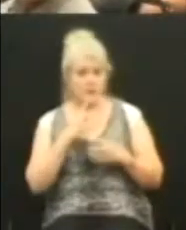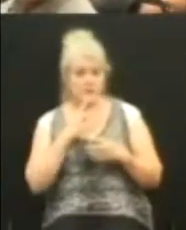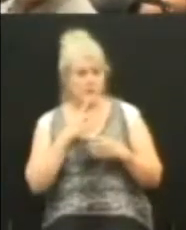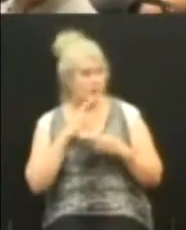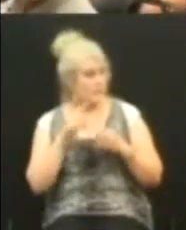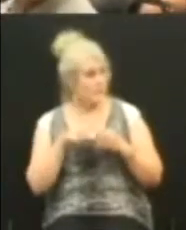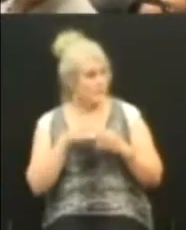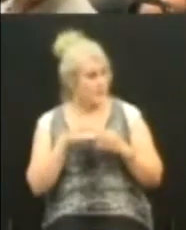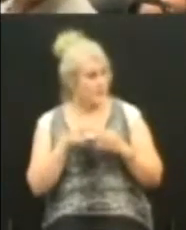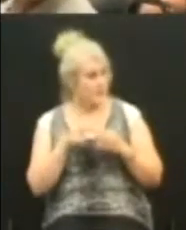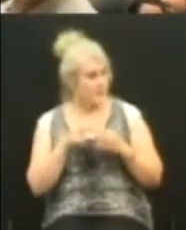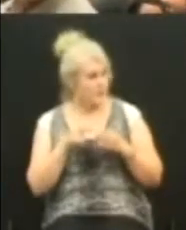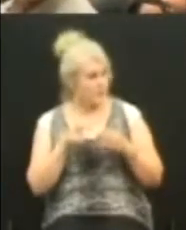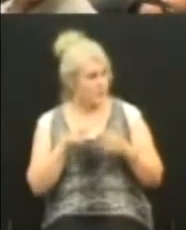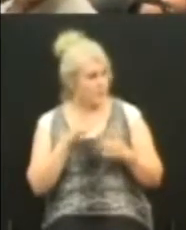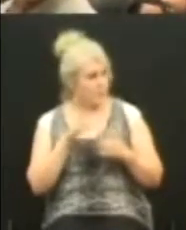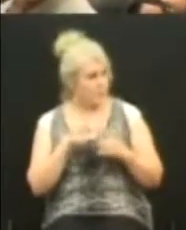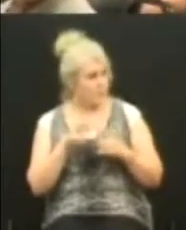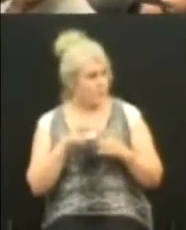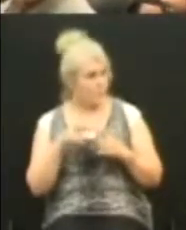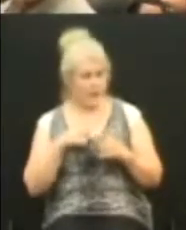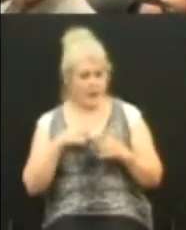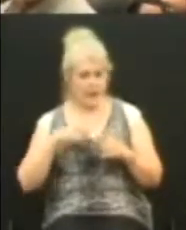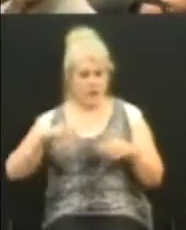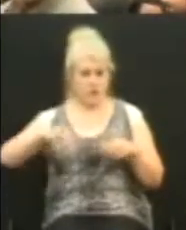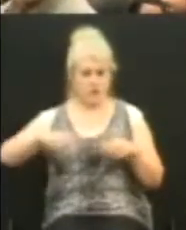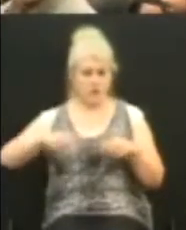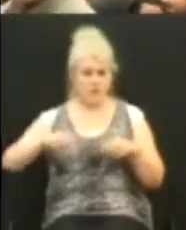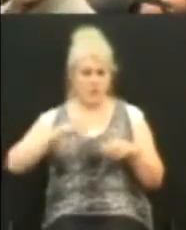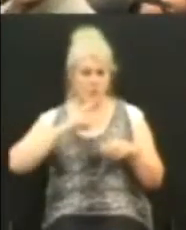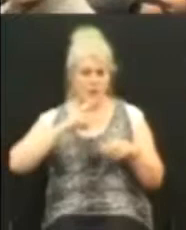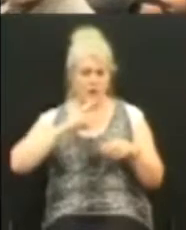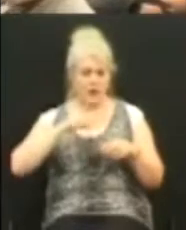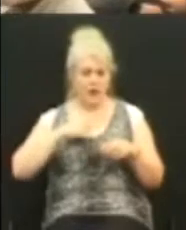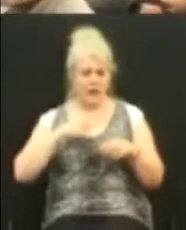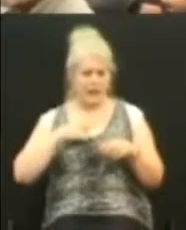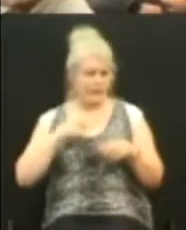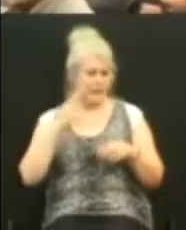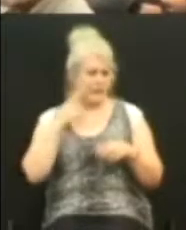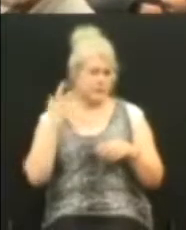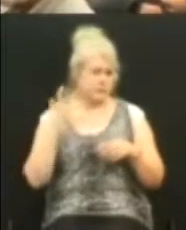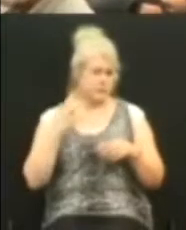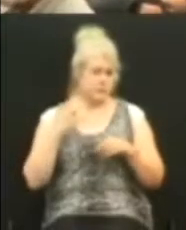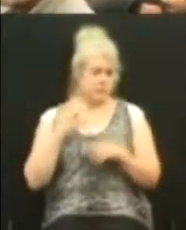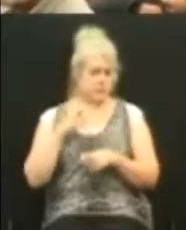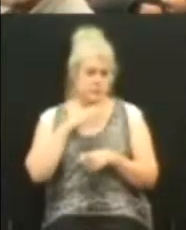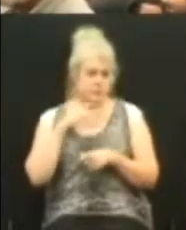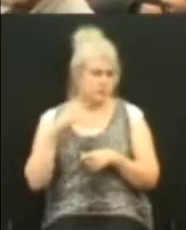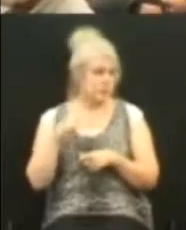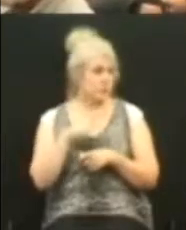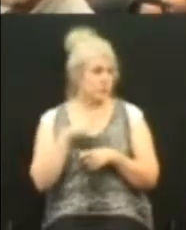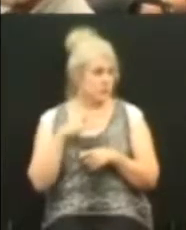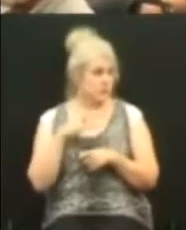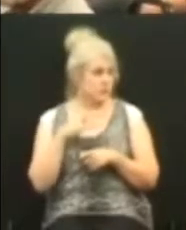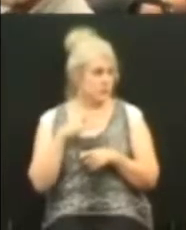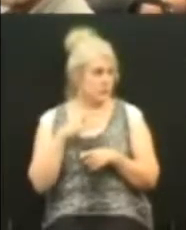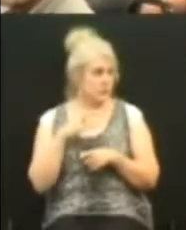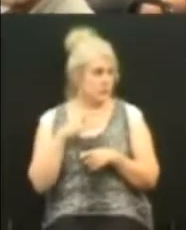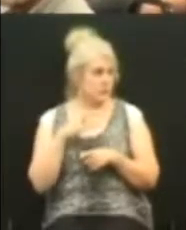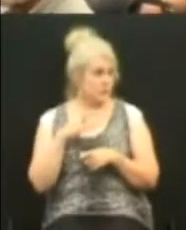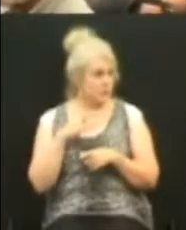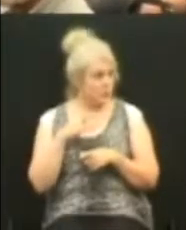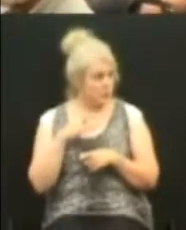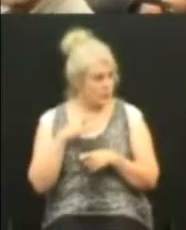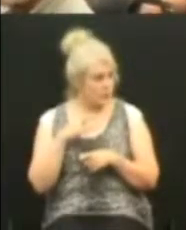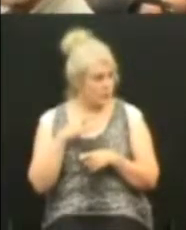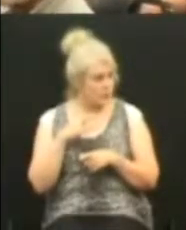drinking water. When I turn on my faucet, I cringe at the thought of having to drink it, so I don't. Instead, I and many other Americans across this nation turn to bottled water from the